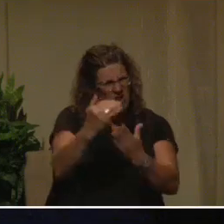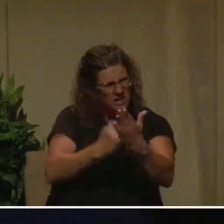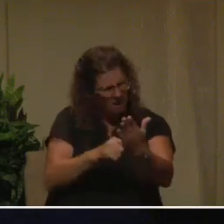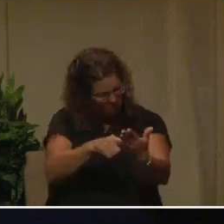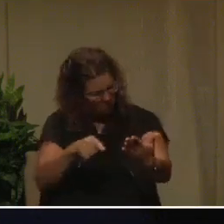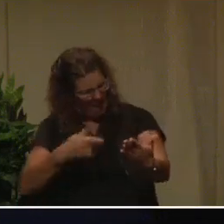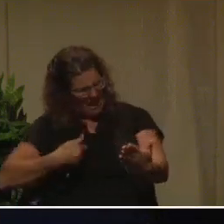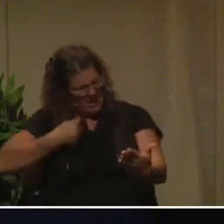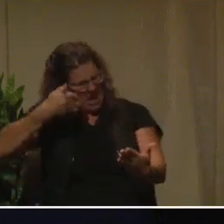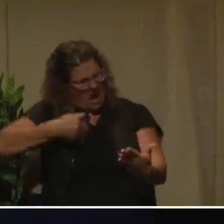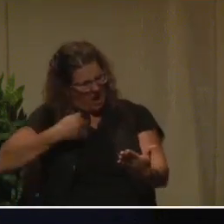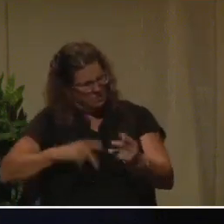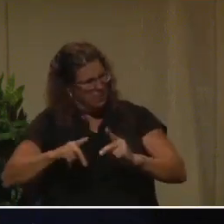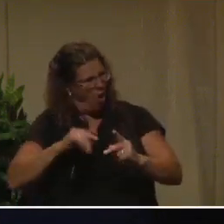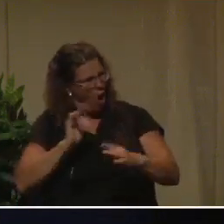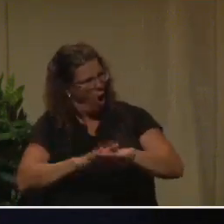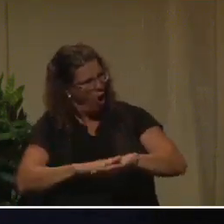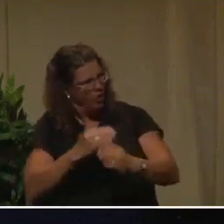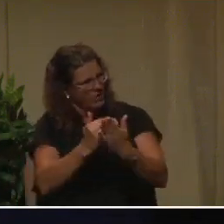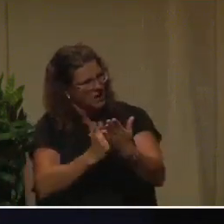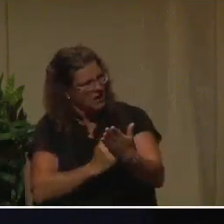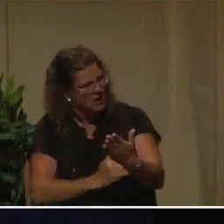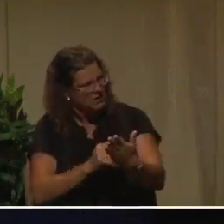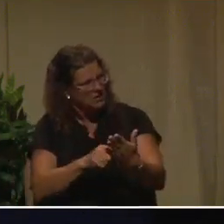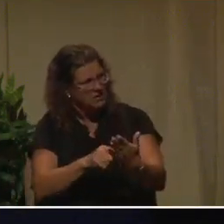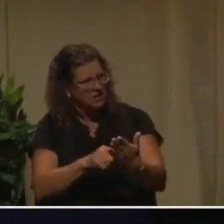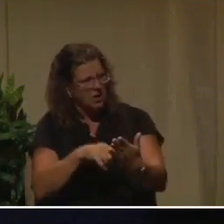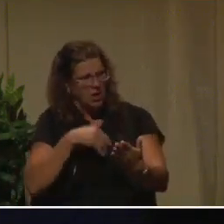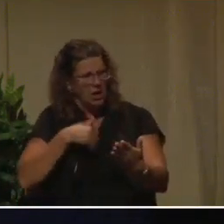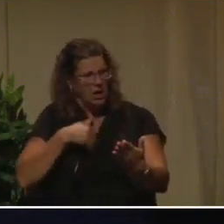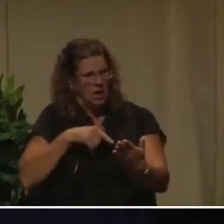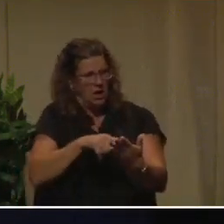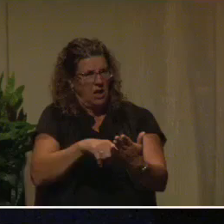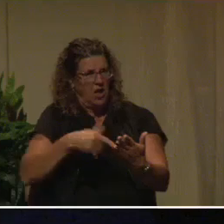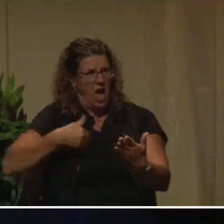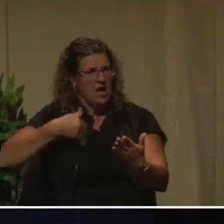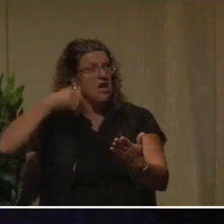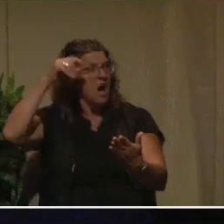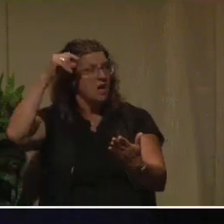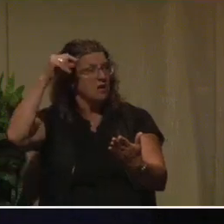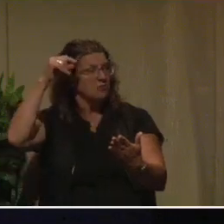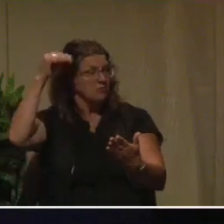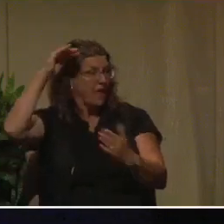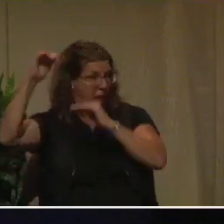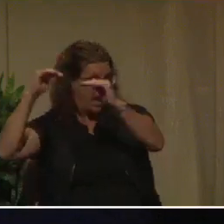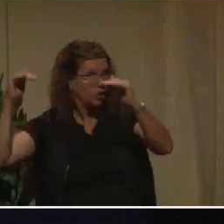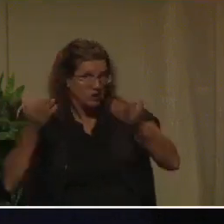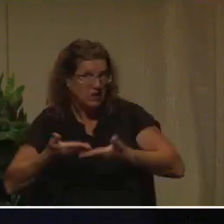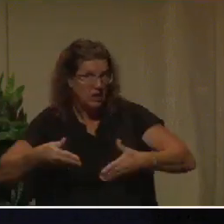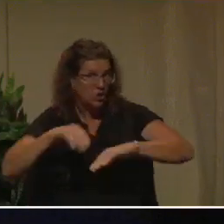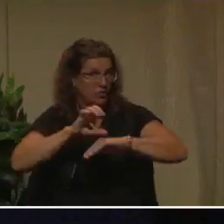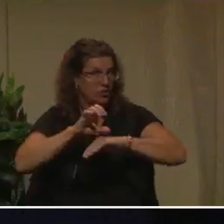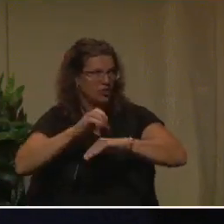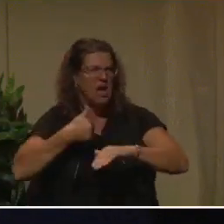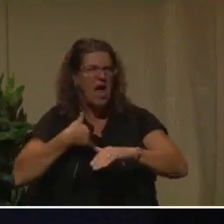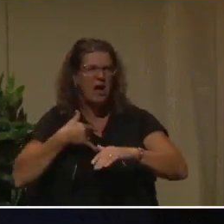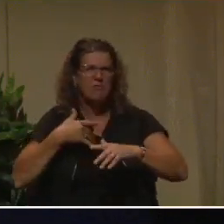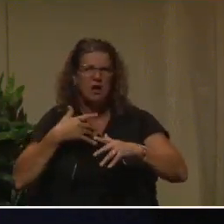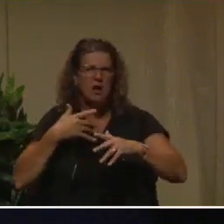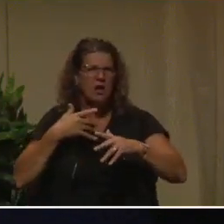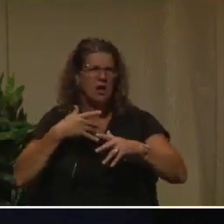even have a young adult whose relationship to her body really includes a lot of misery. She hasn't